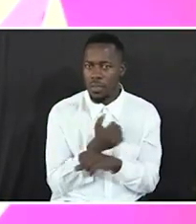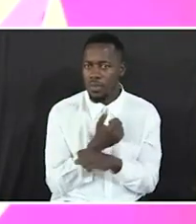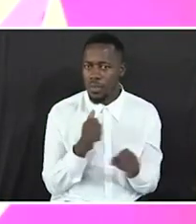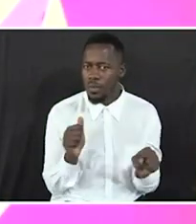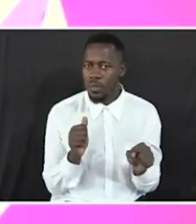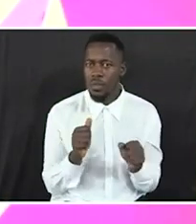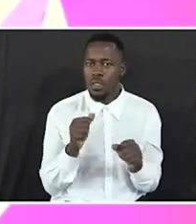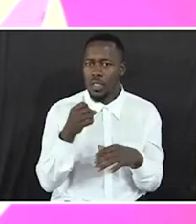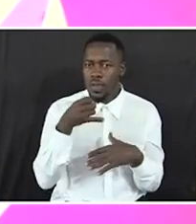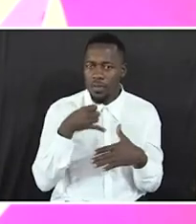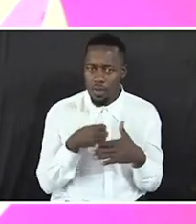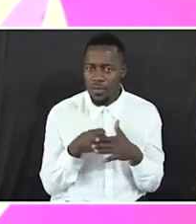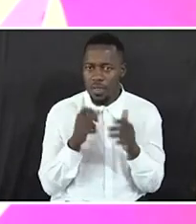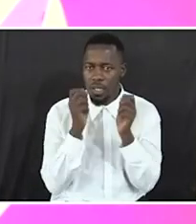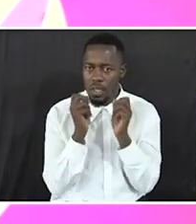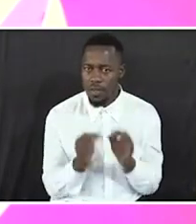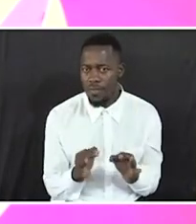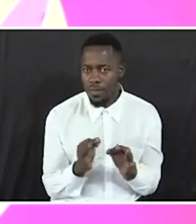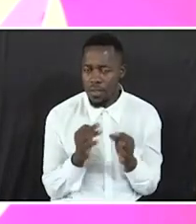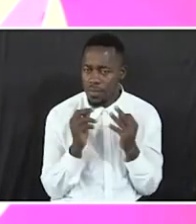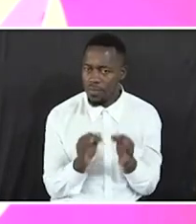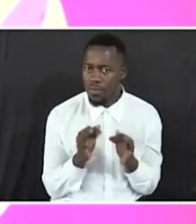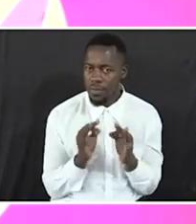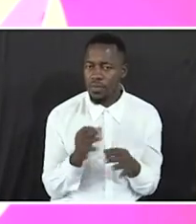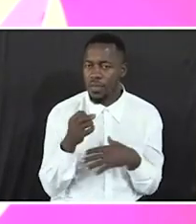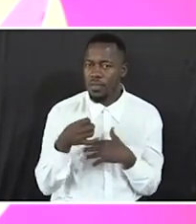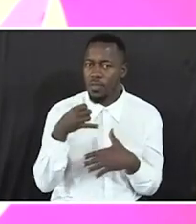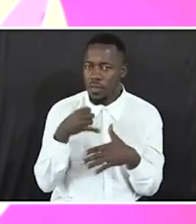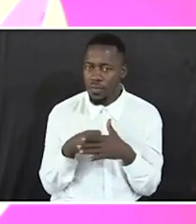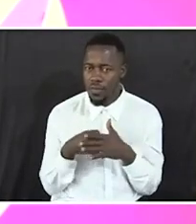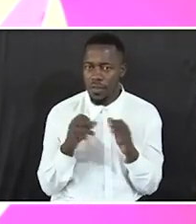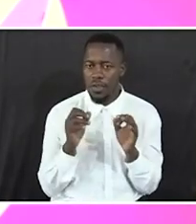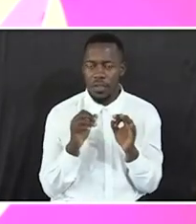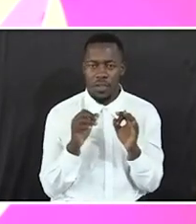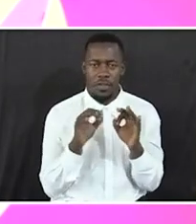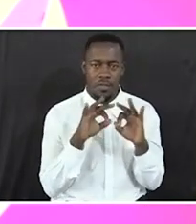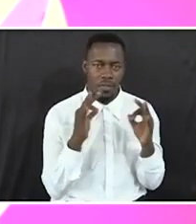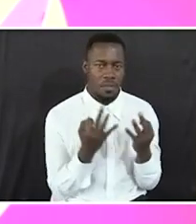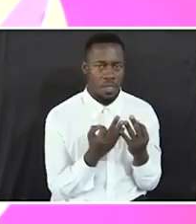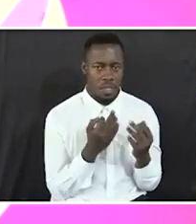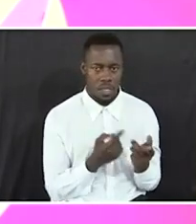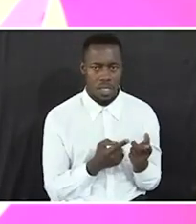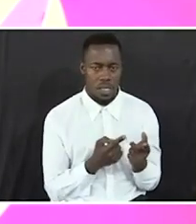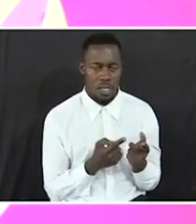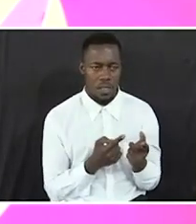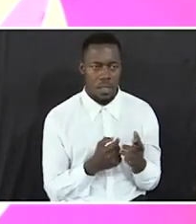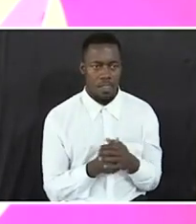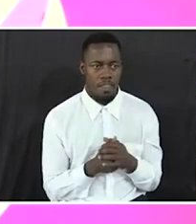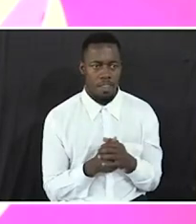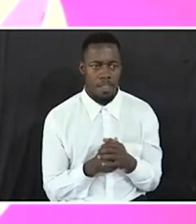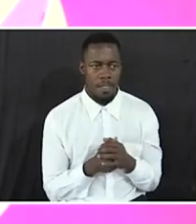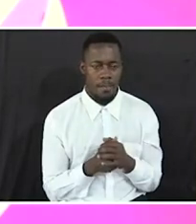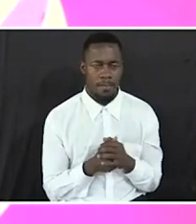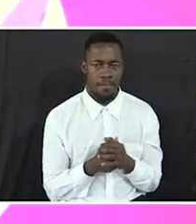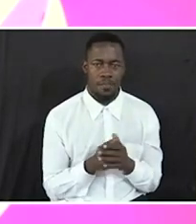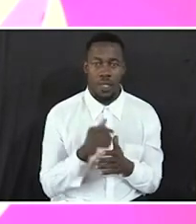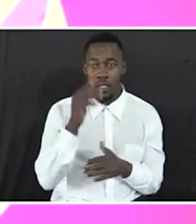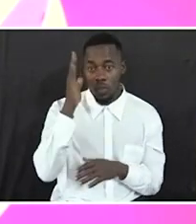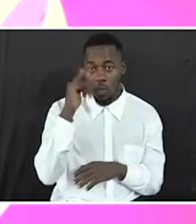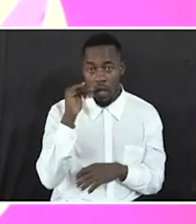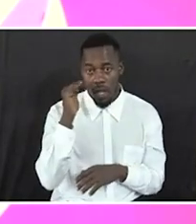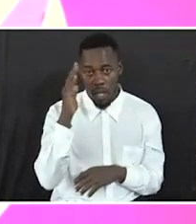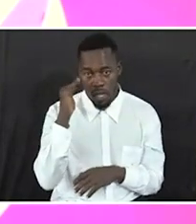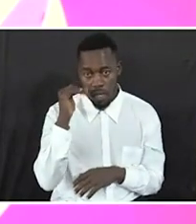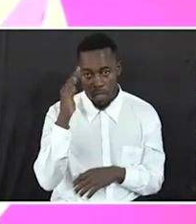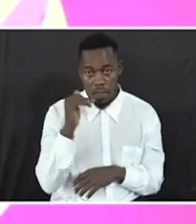there without getting involved in our families. Because that is where the first involvement